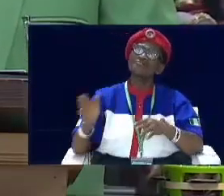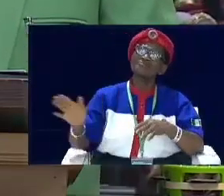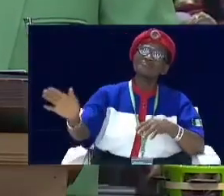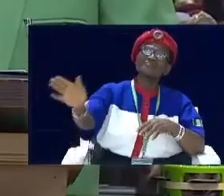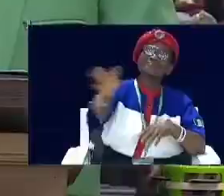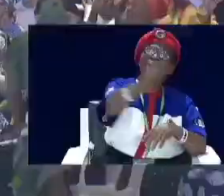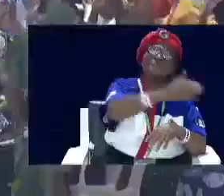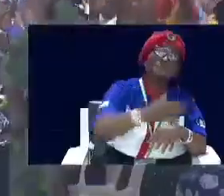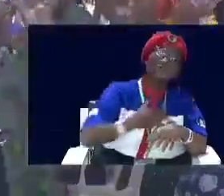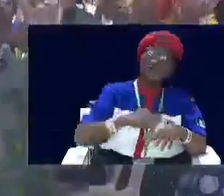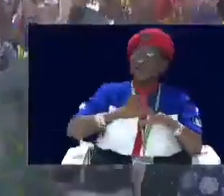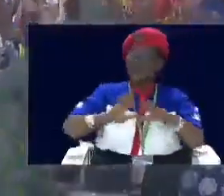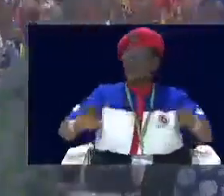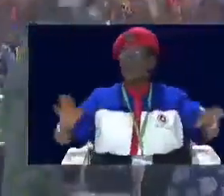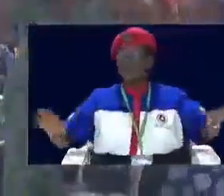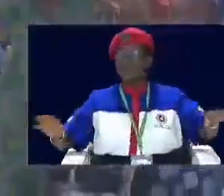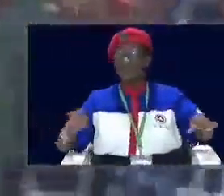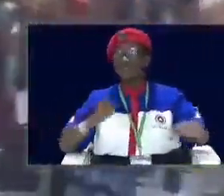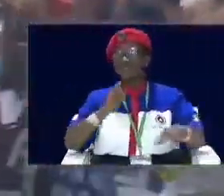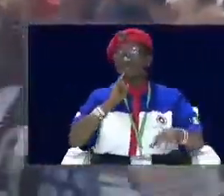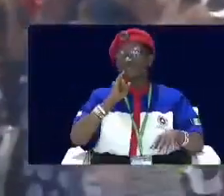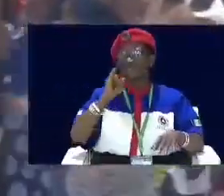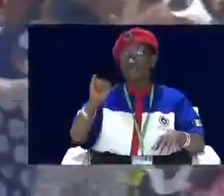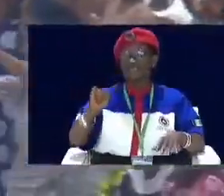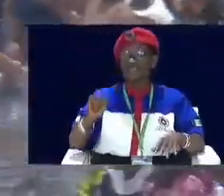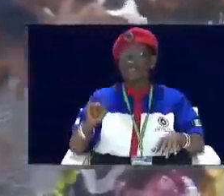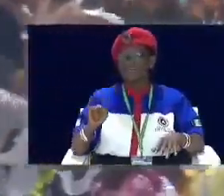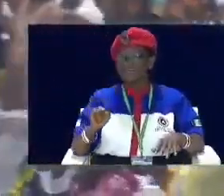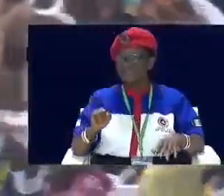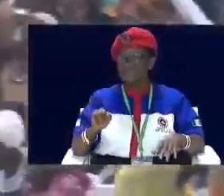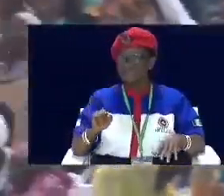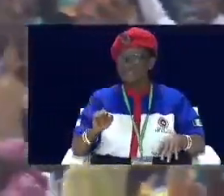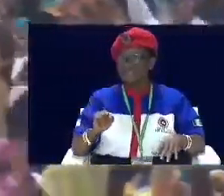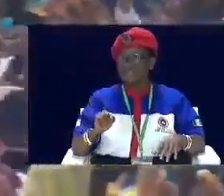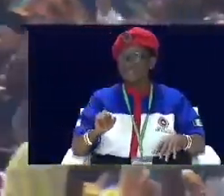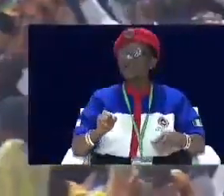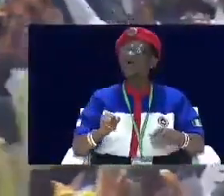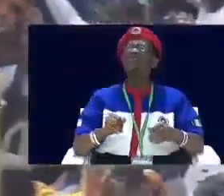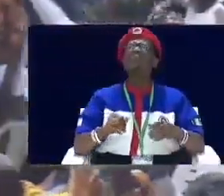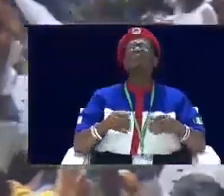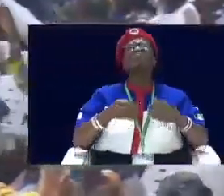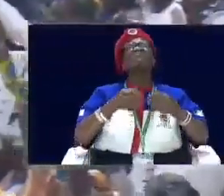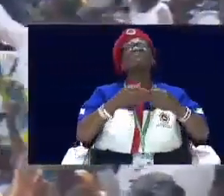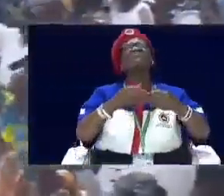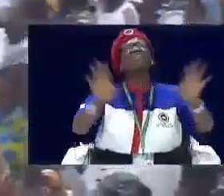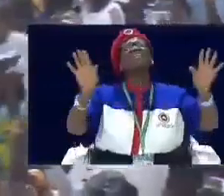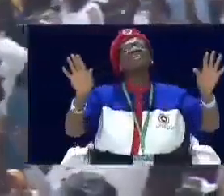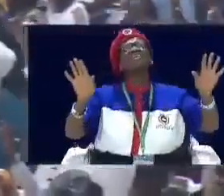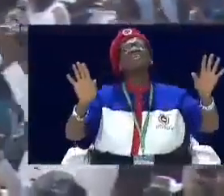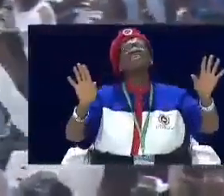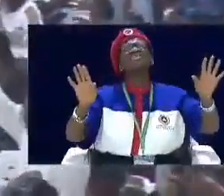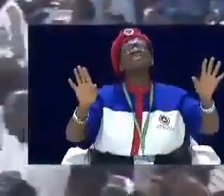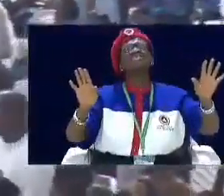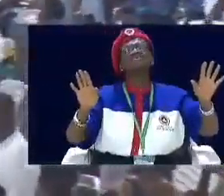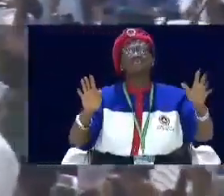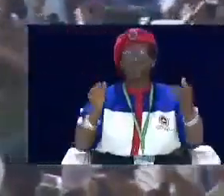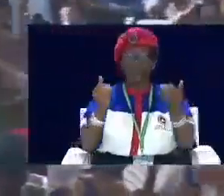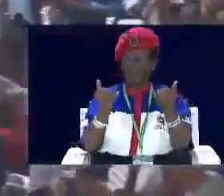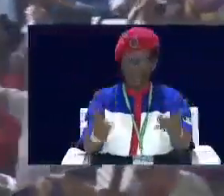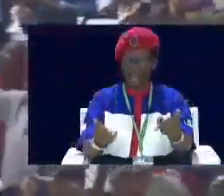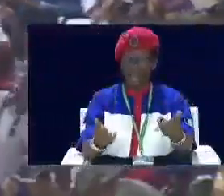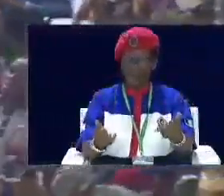It's over now. Amen.